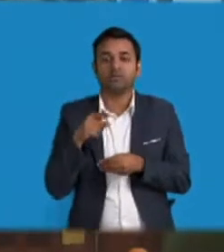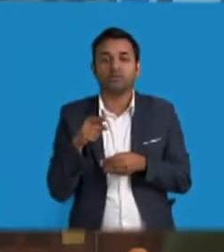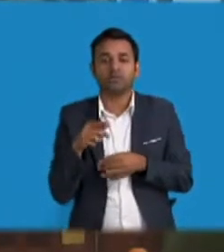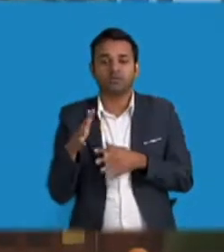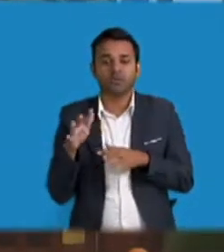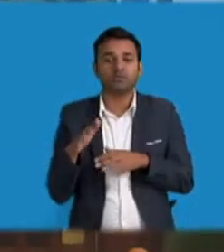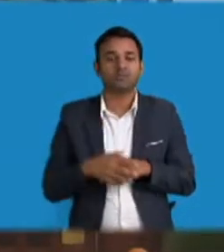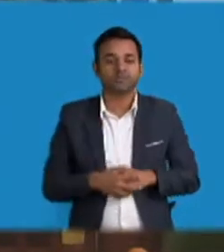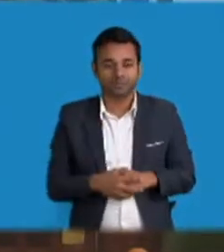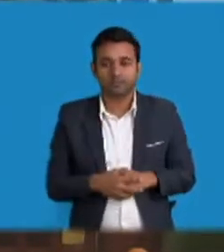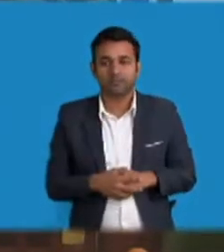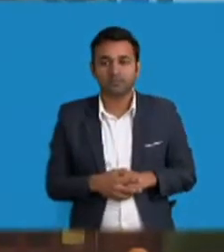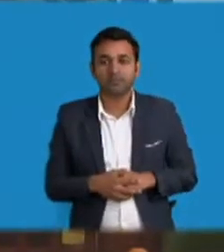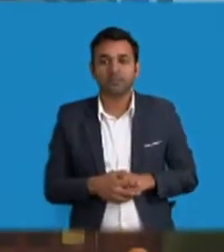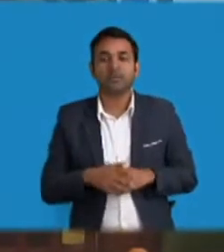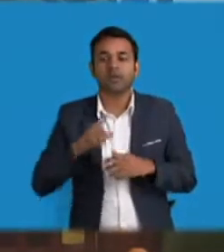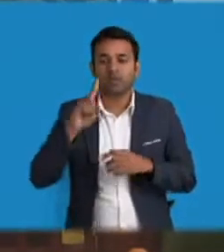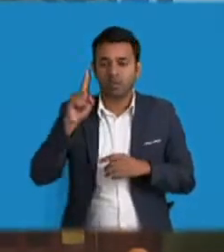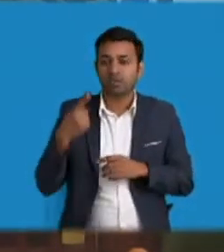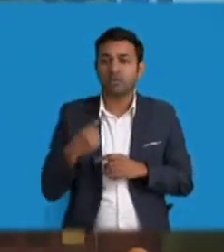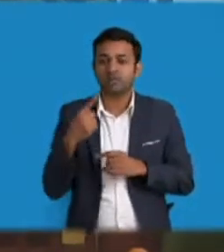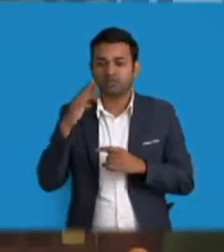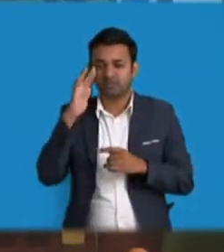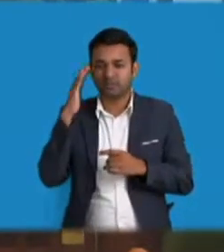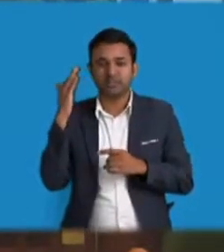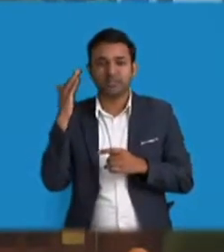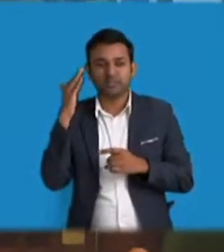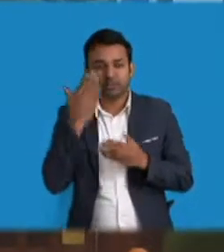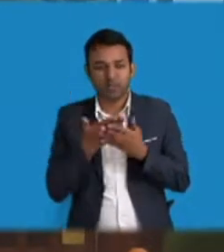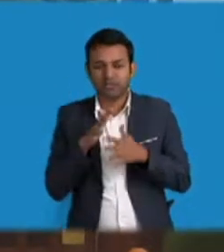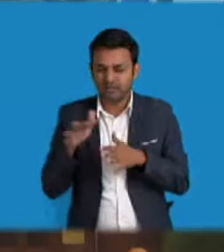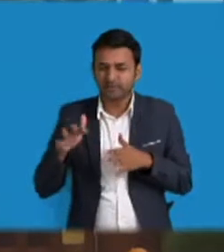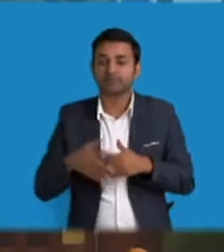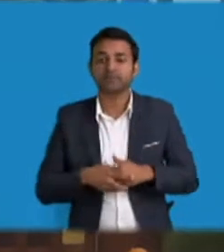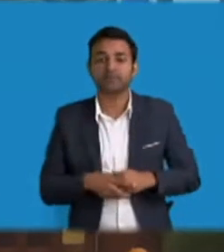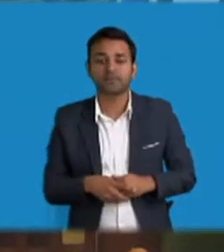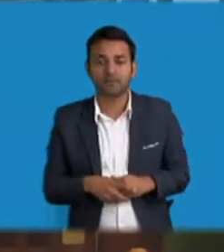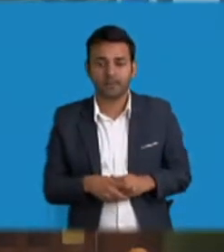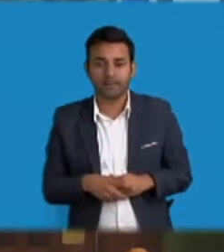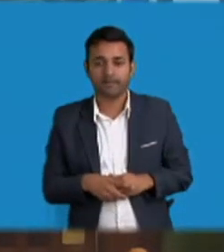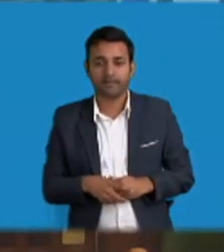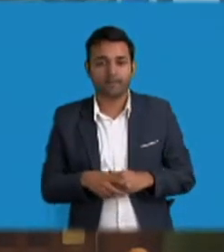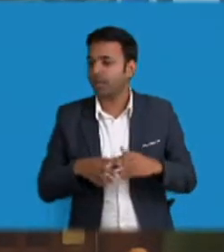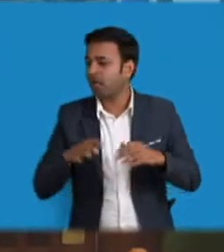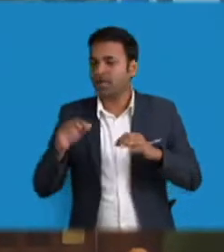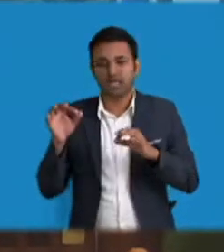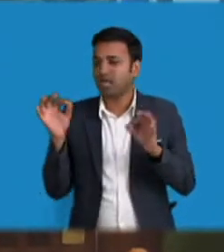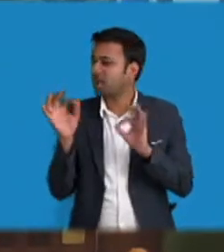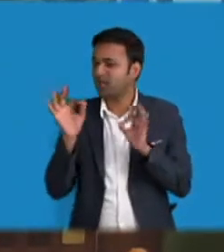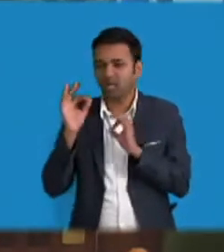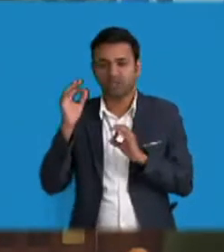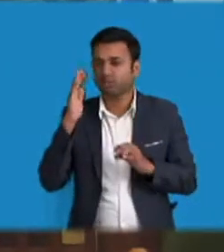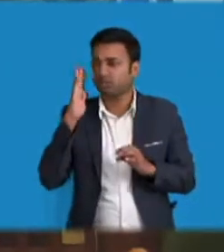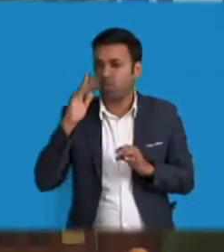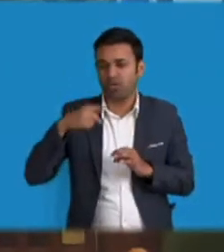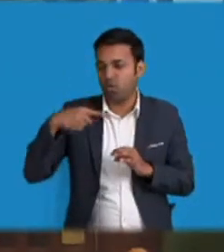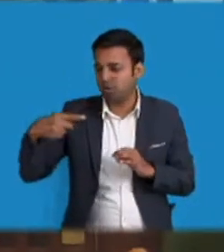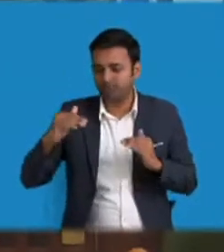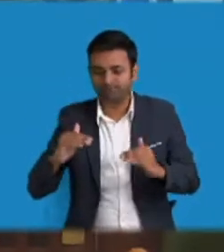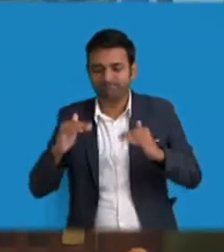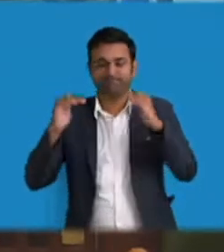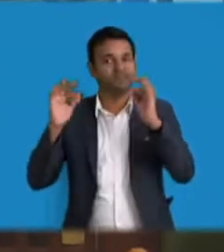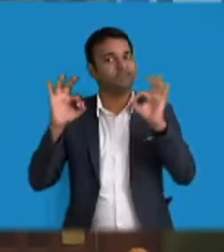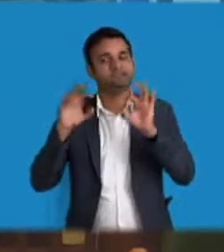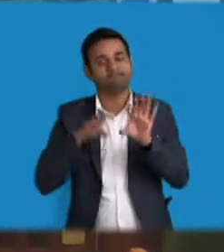1,157 students, we noted, did not continue. So we kind of, taking